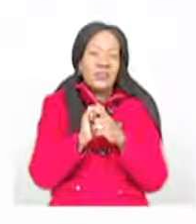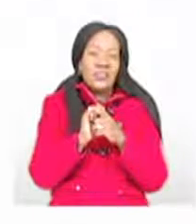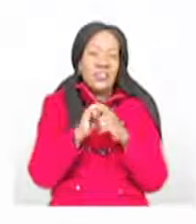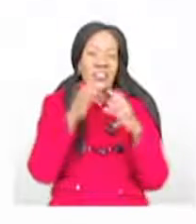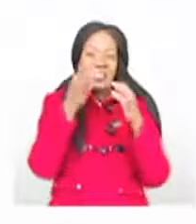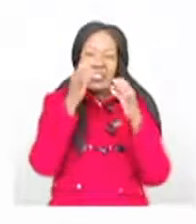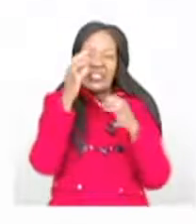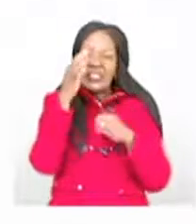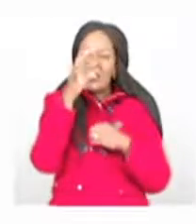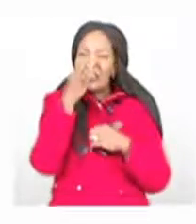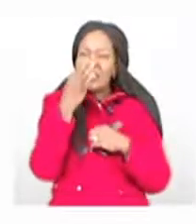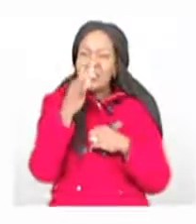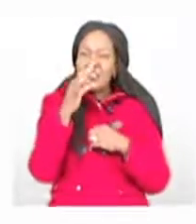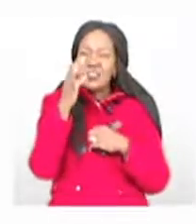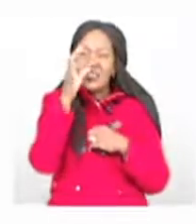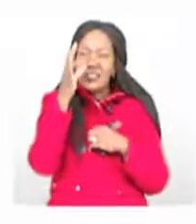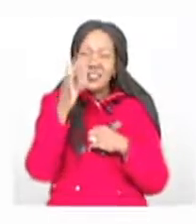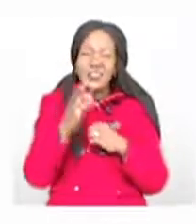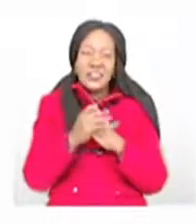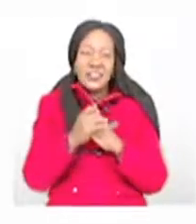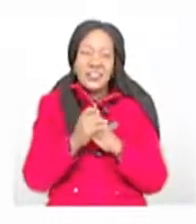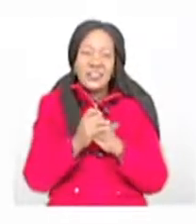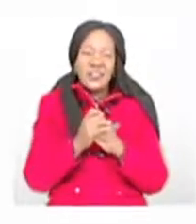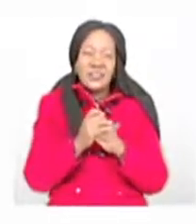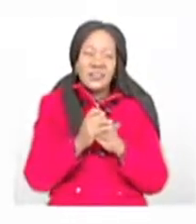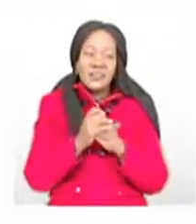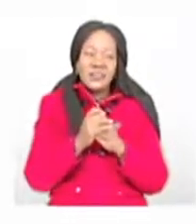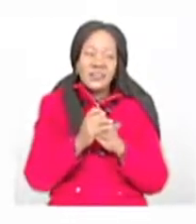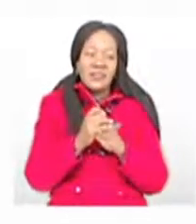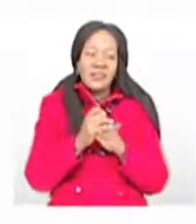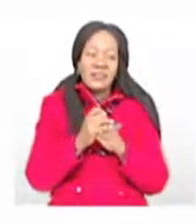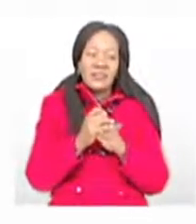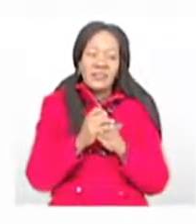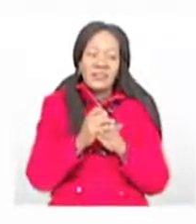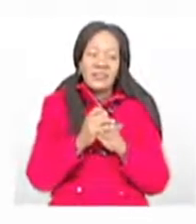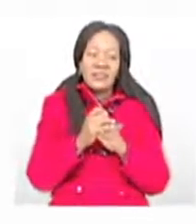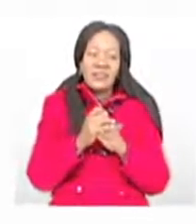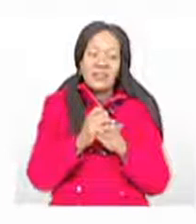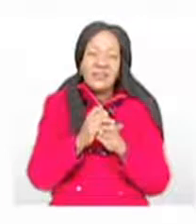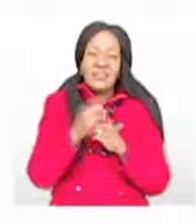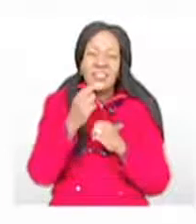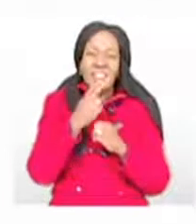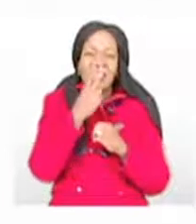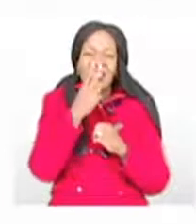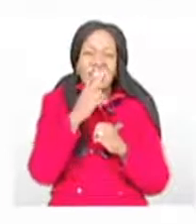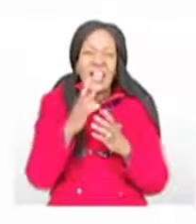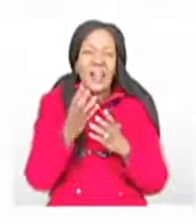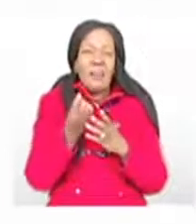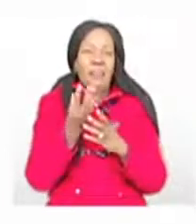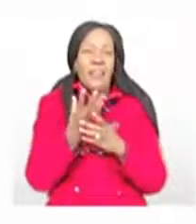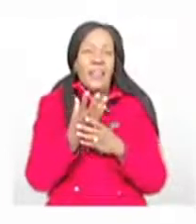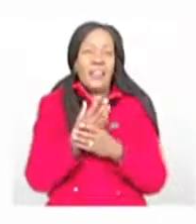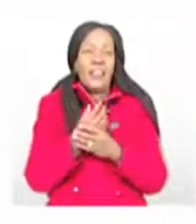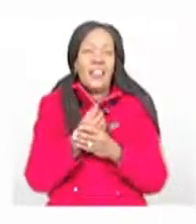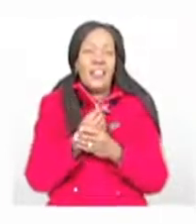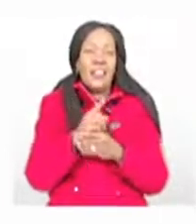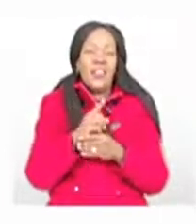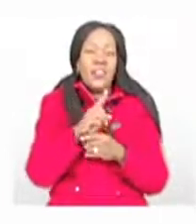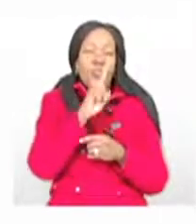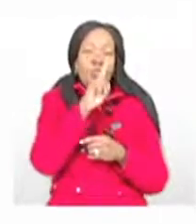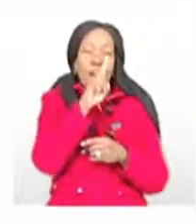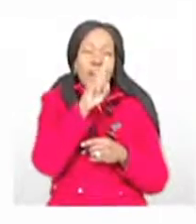you can see in second row? Let's count and see how many there are.